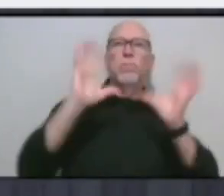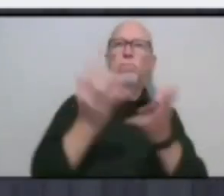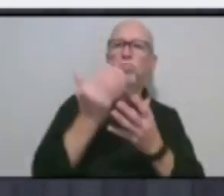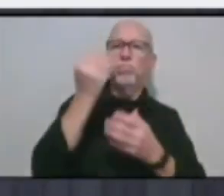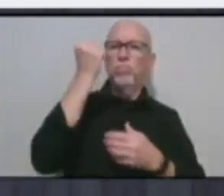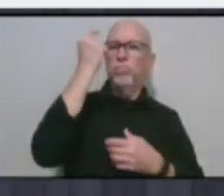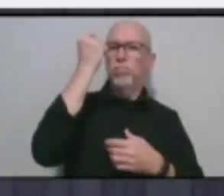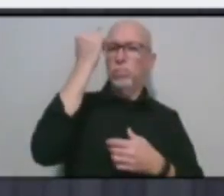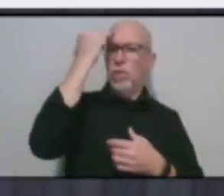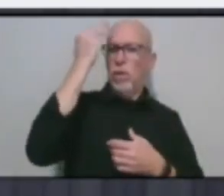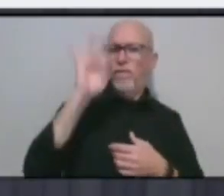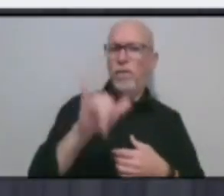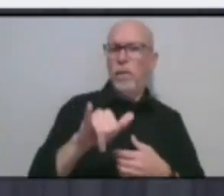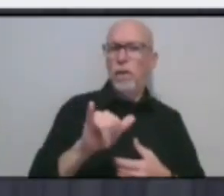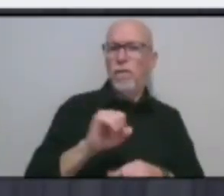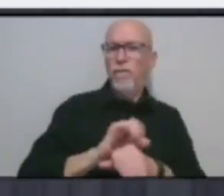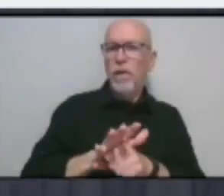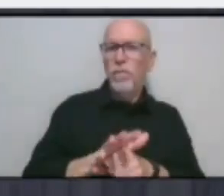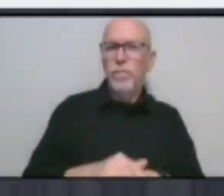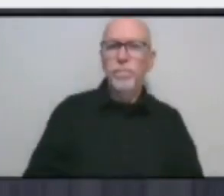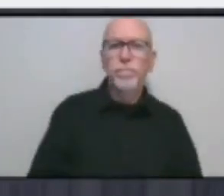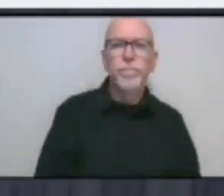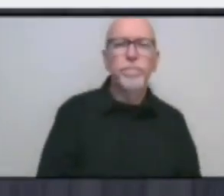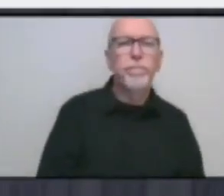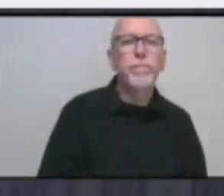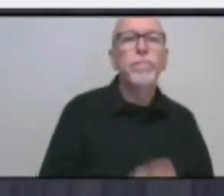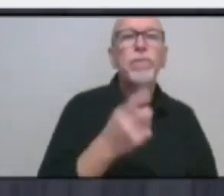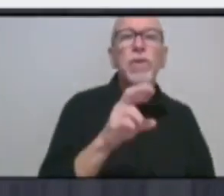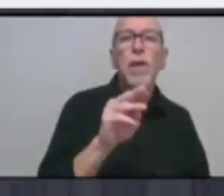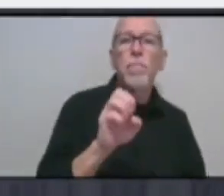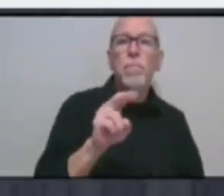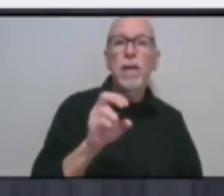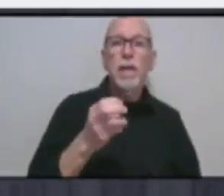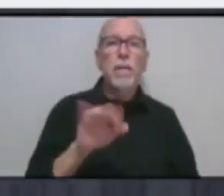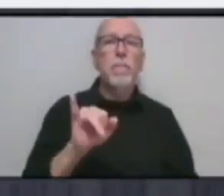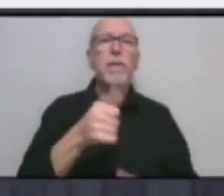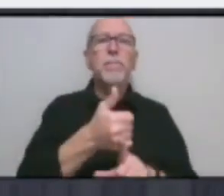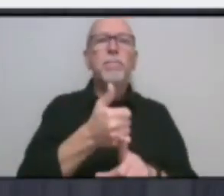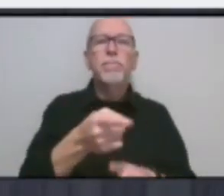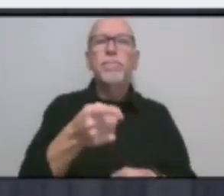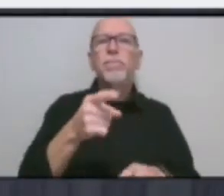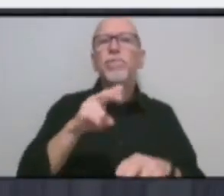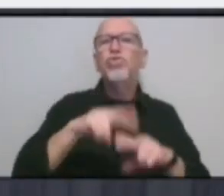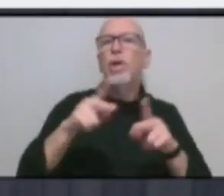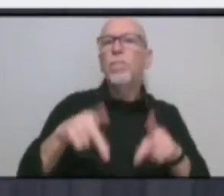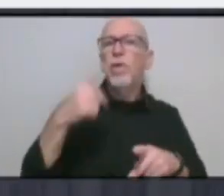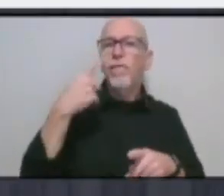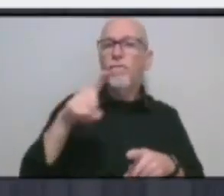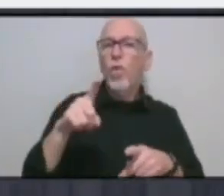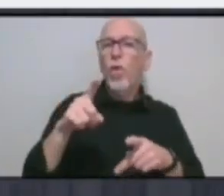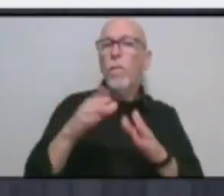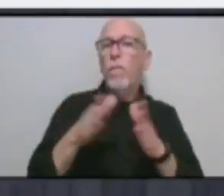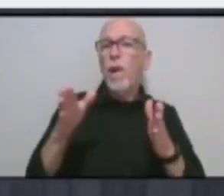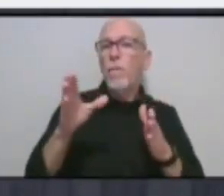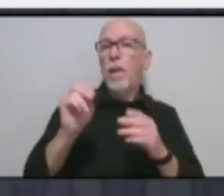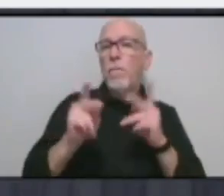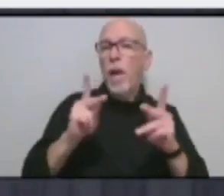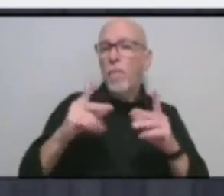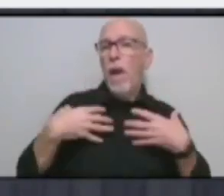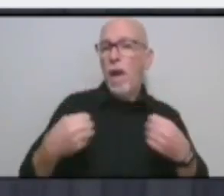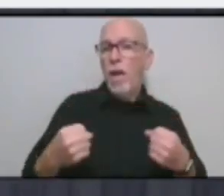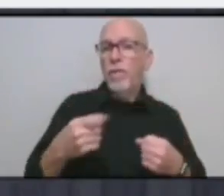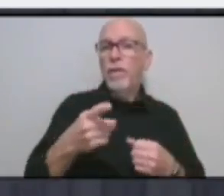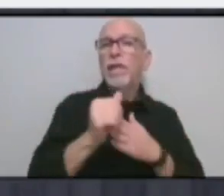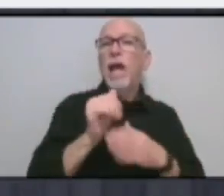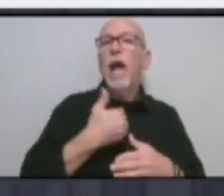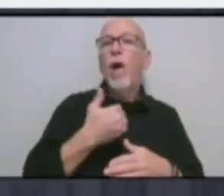virus to date. Dr. Nimakemi is the Fairbanks Endowed Chair of Public and Population Health and leads our Department of Health